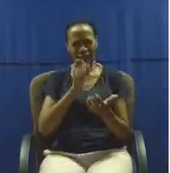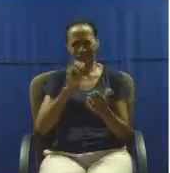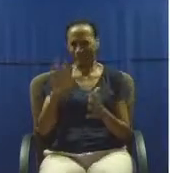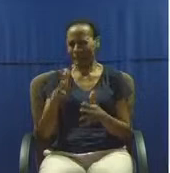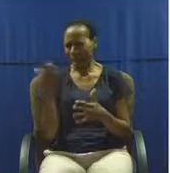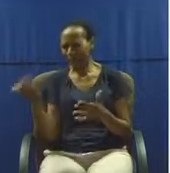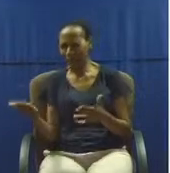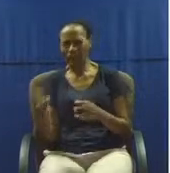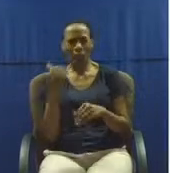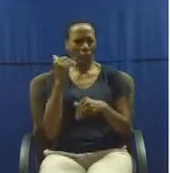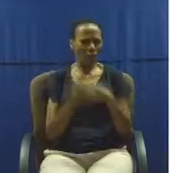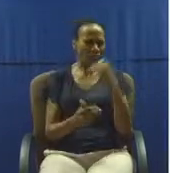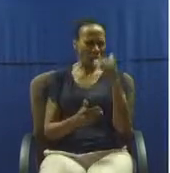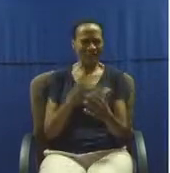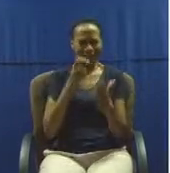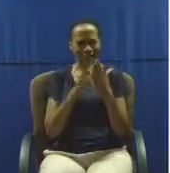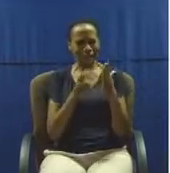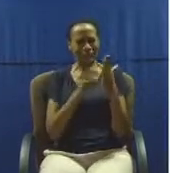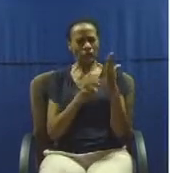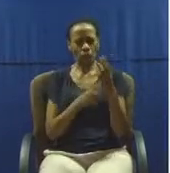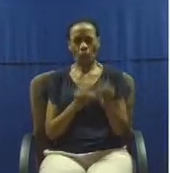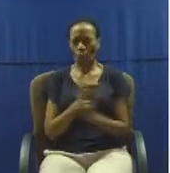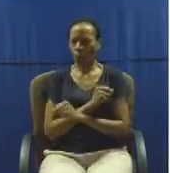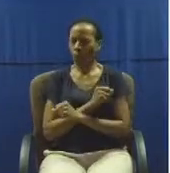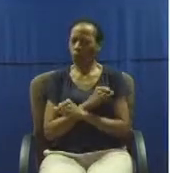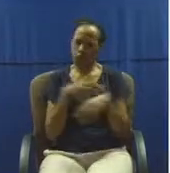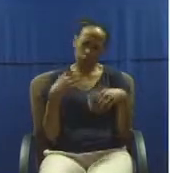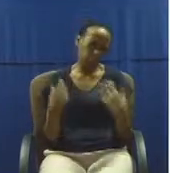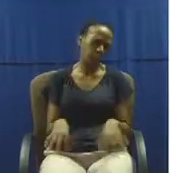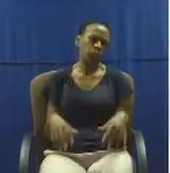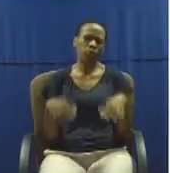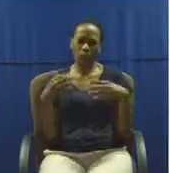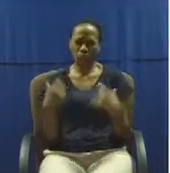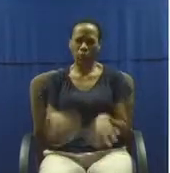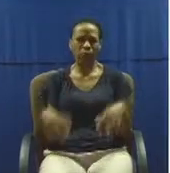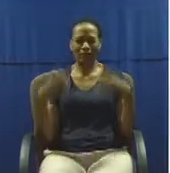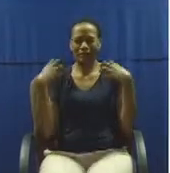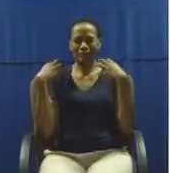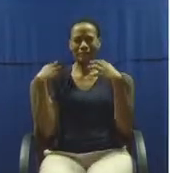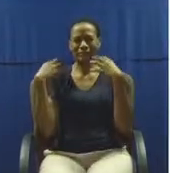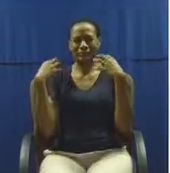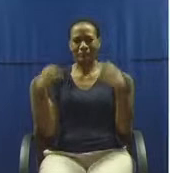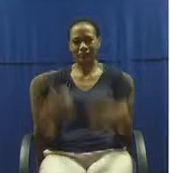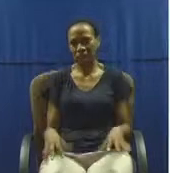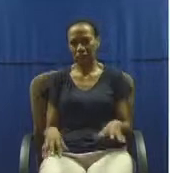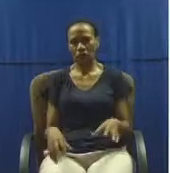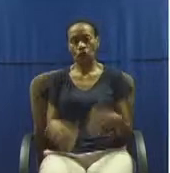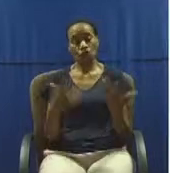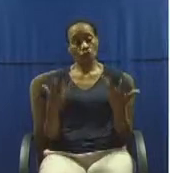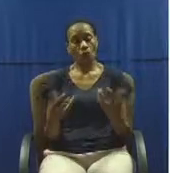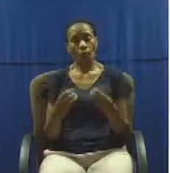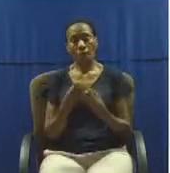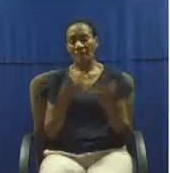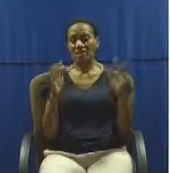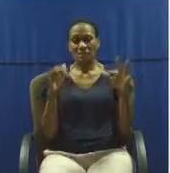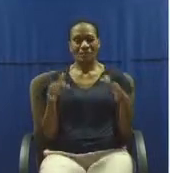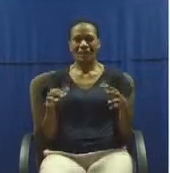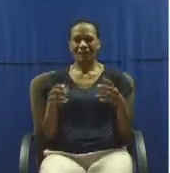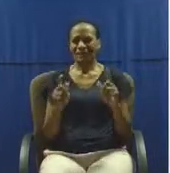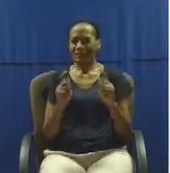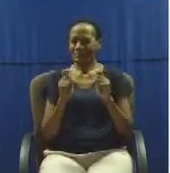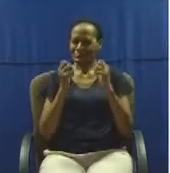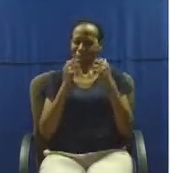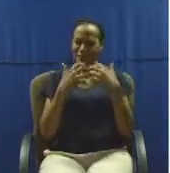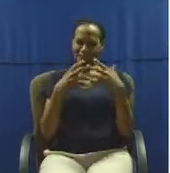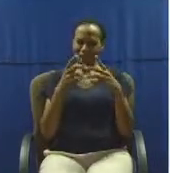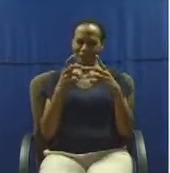compliance process in our country is just too overbearing. It just drowns you. In order to just